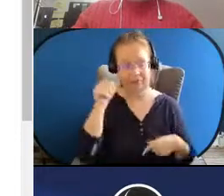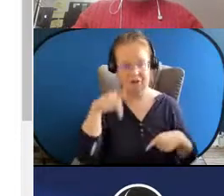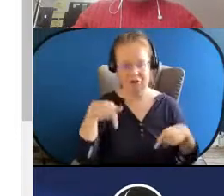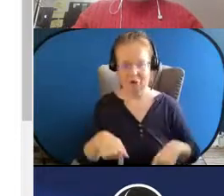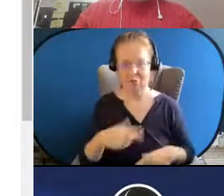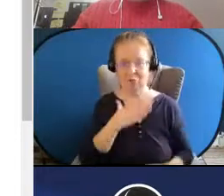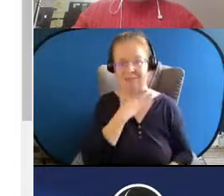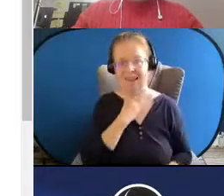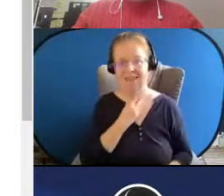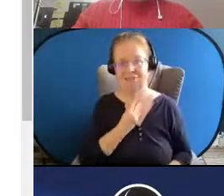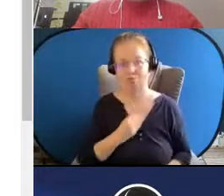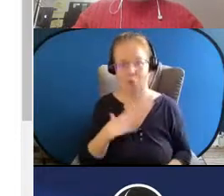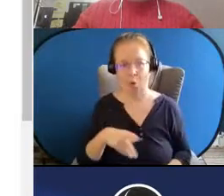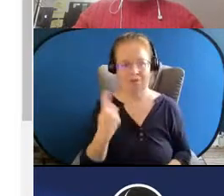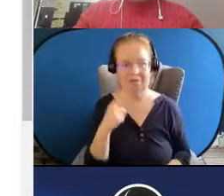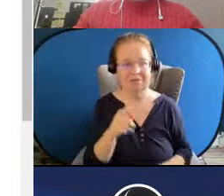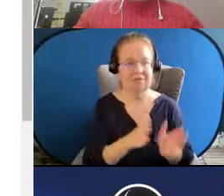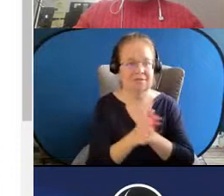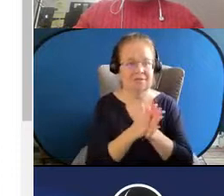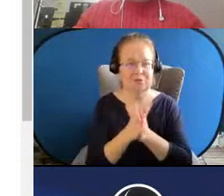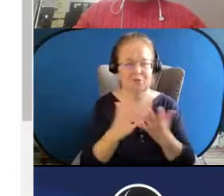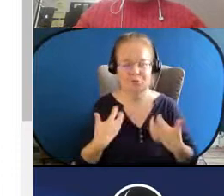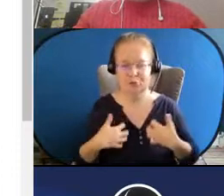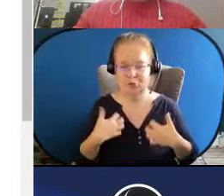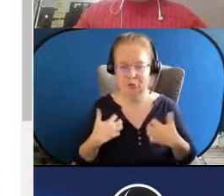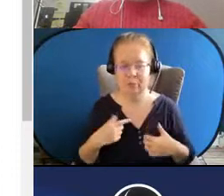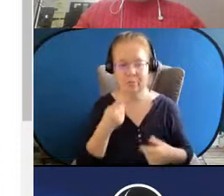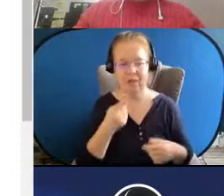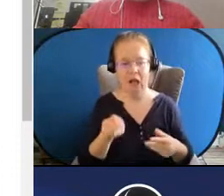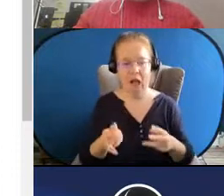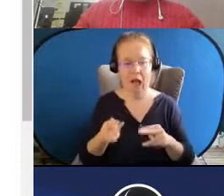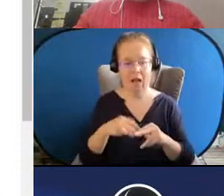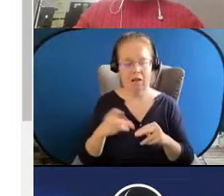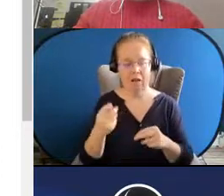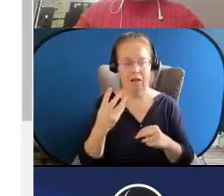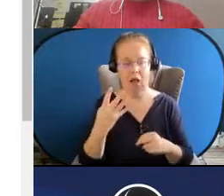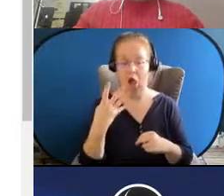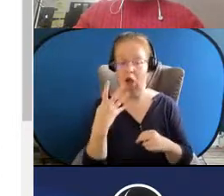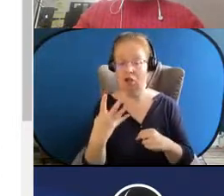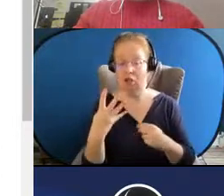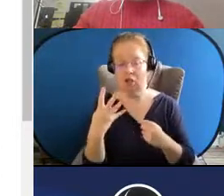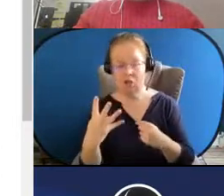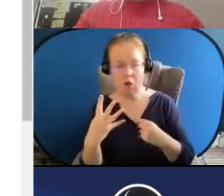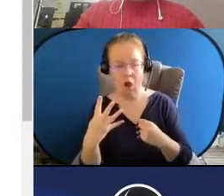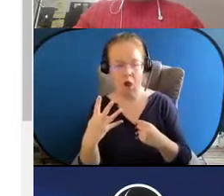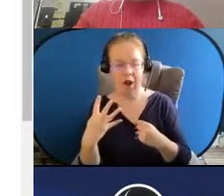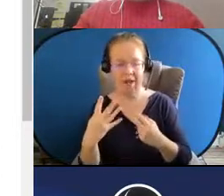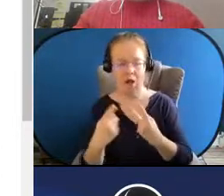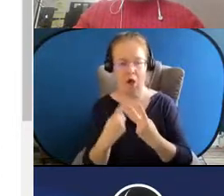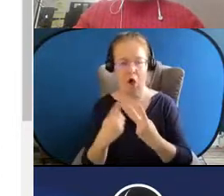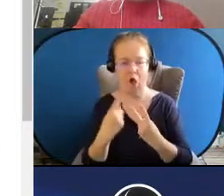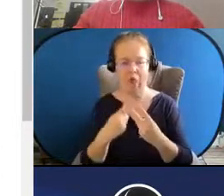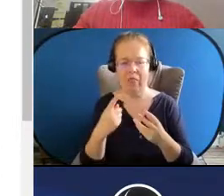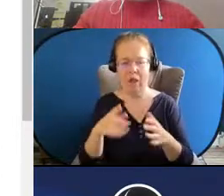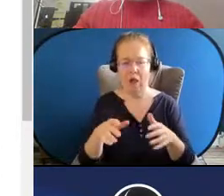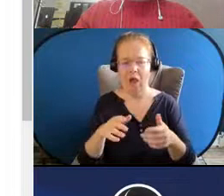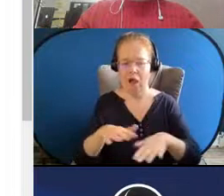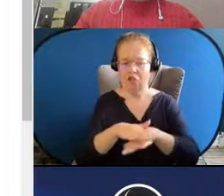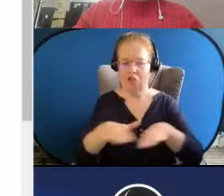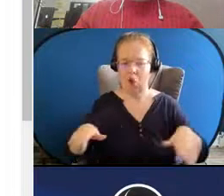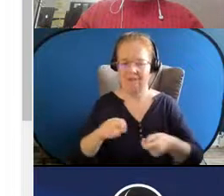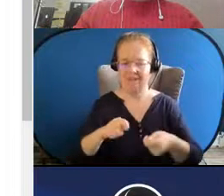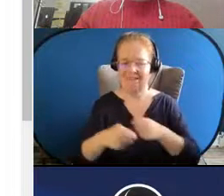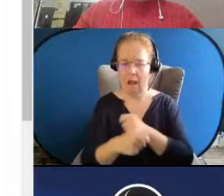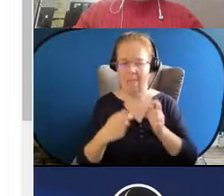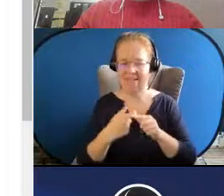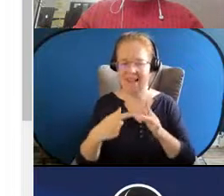be desperate to get your hands on one. And then an additional 9 Surface Adaptive kits, as Hector said, not available currently, but they'll